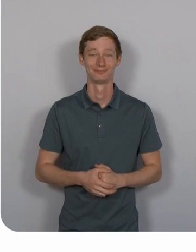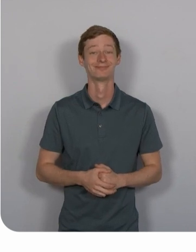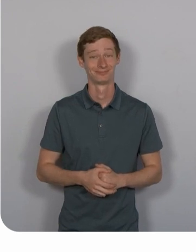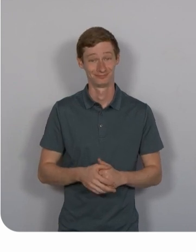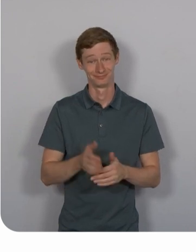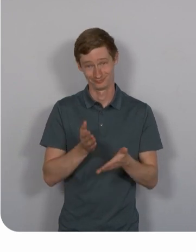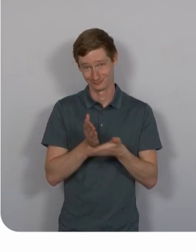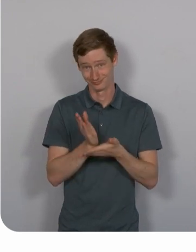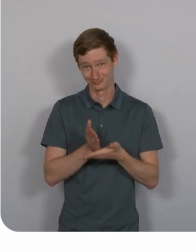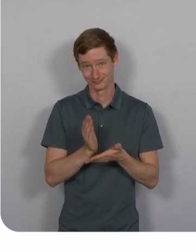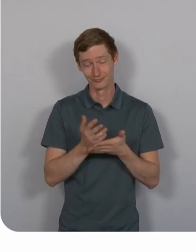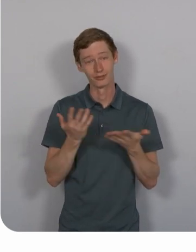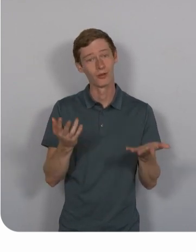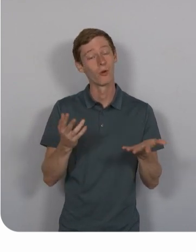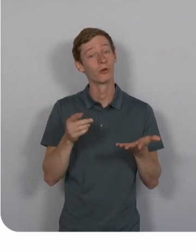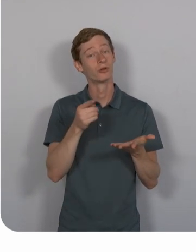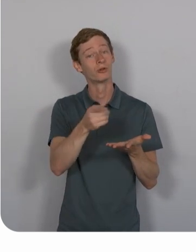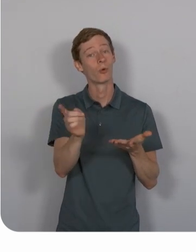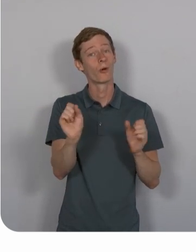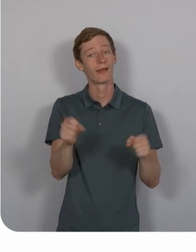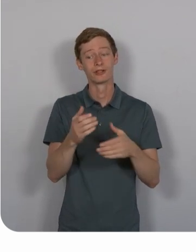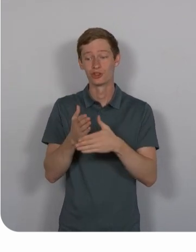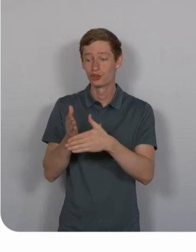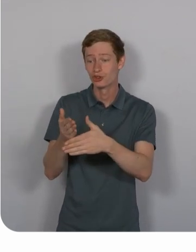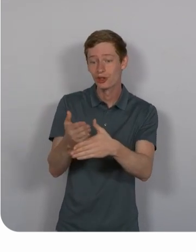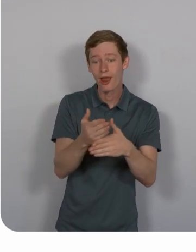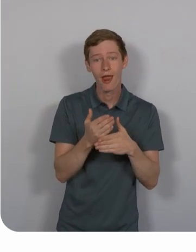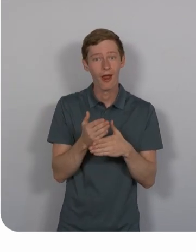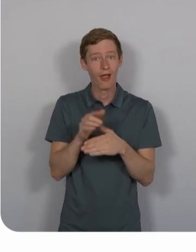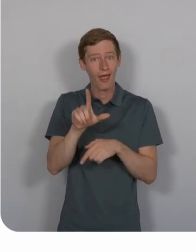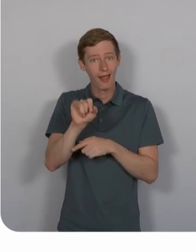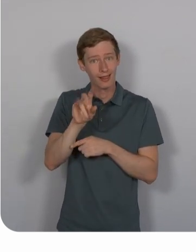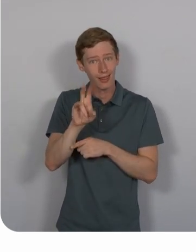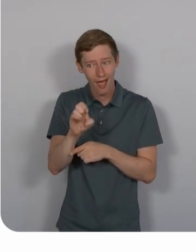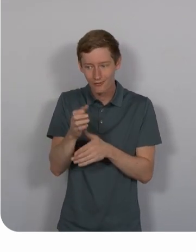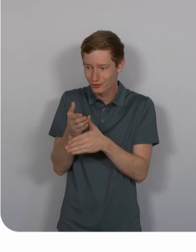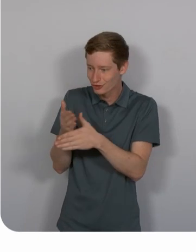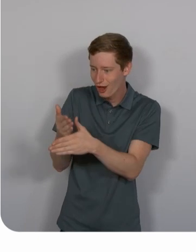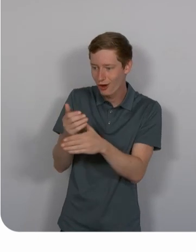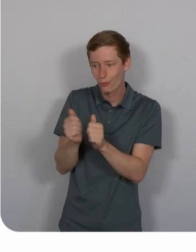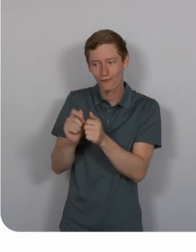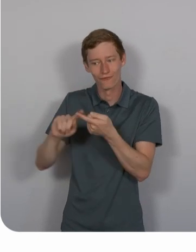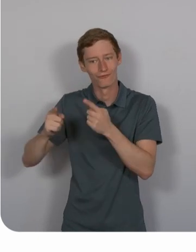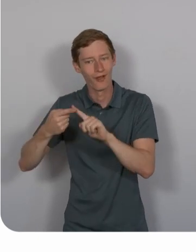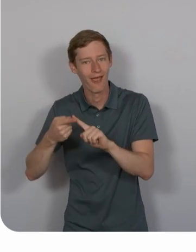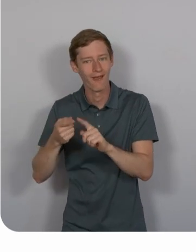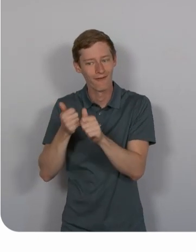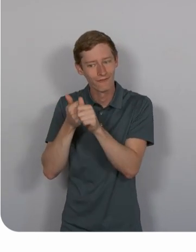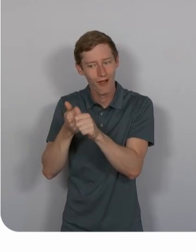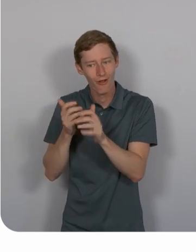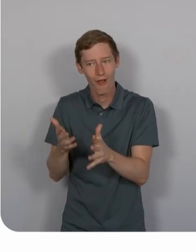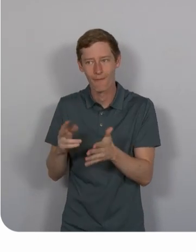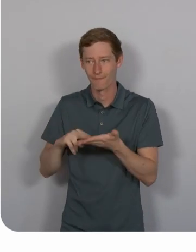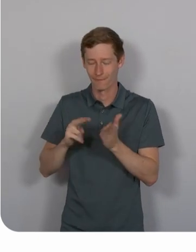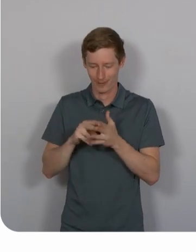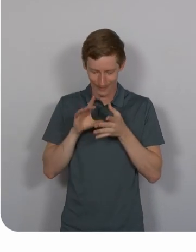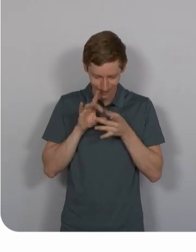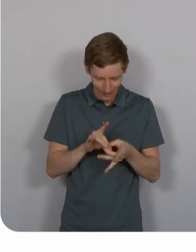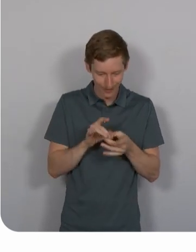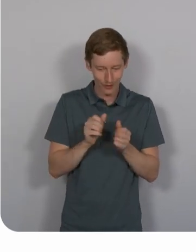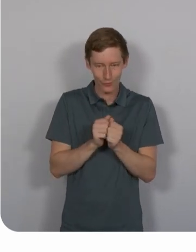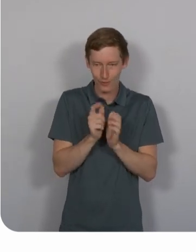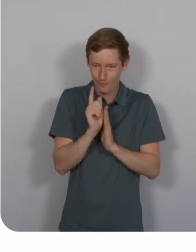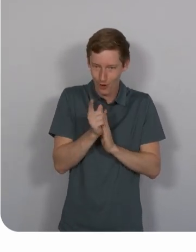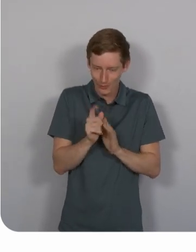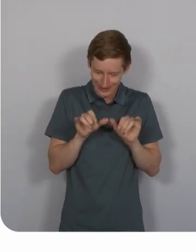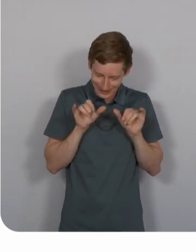All right, so being able to share, you know, what you're doing live with your friends and followers while staying completely in the moment is the kind of thing that